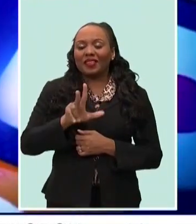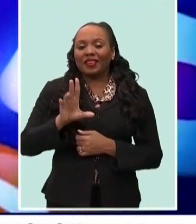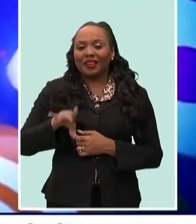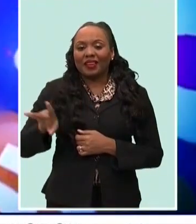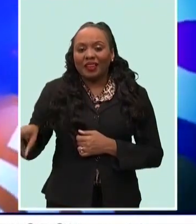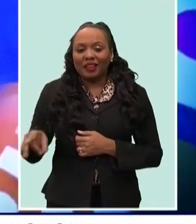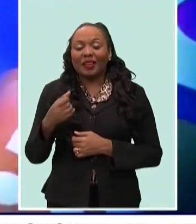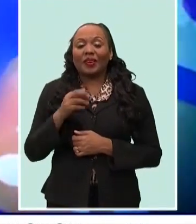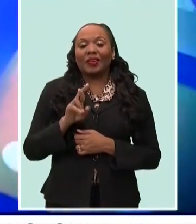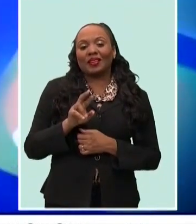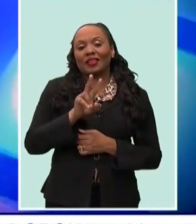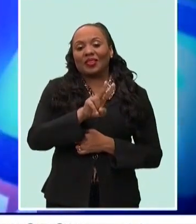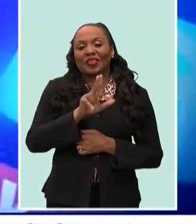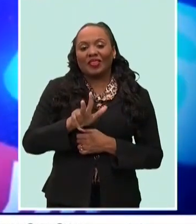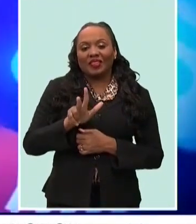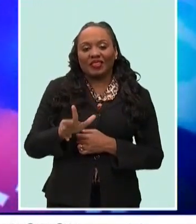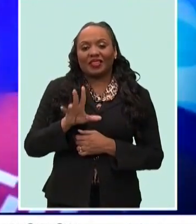233-7388 or